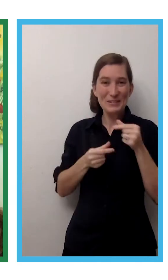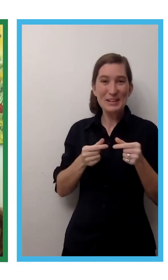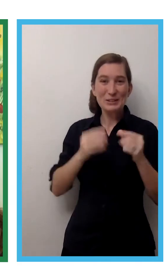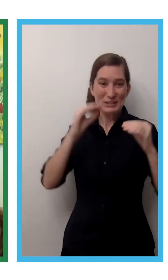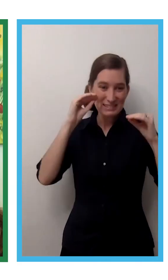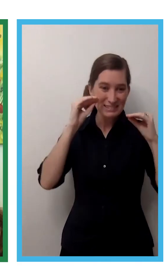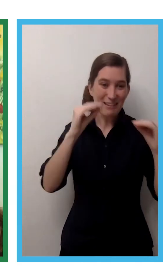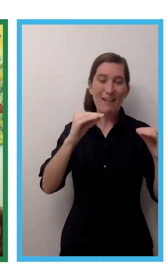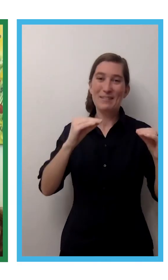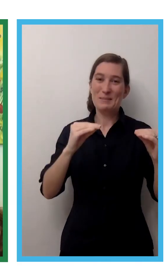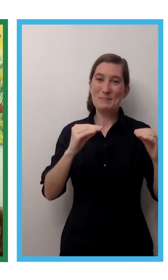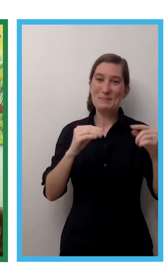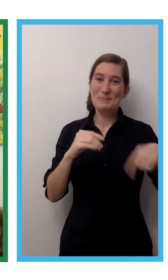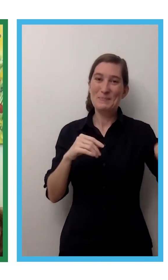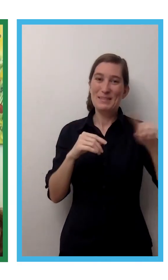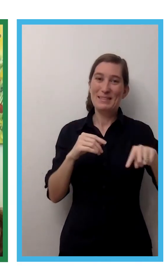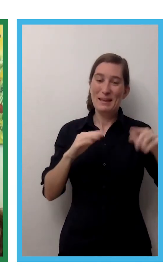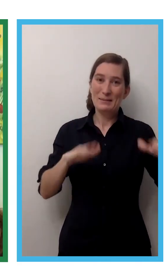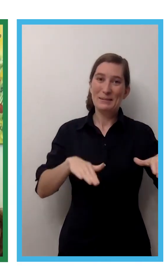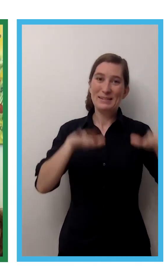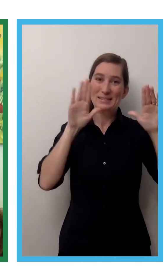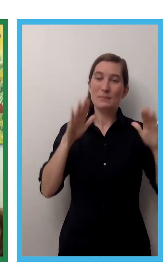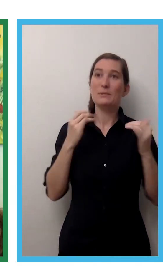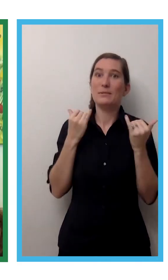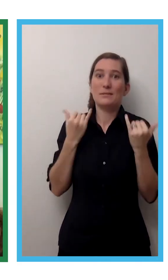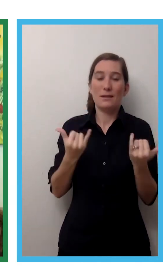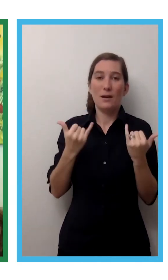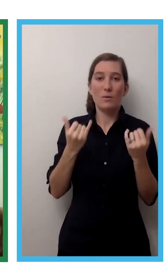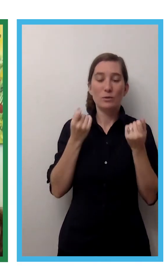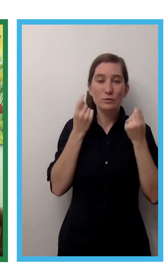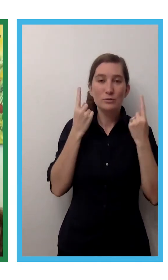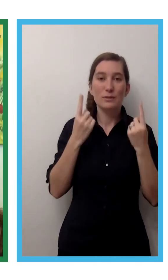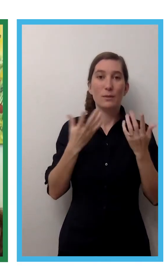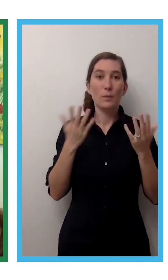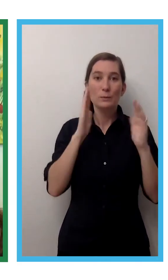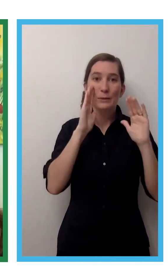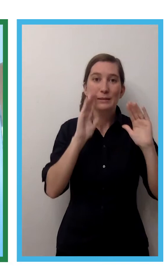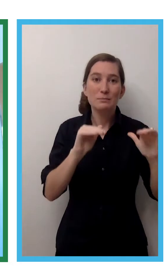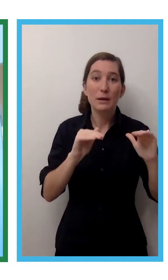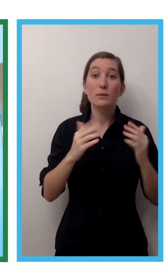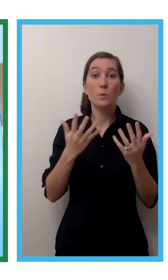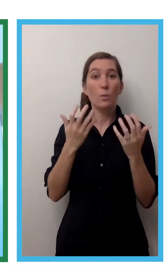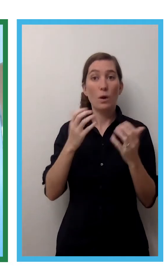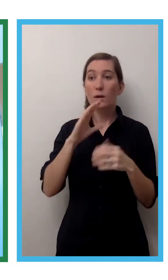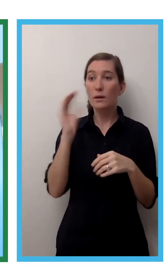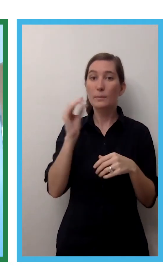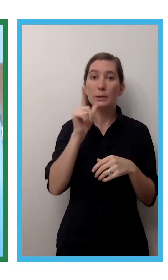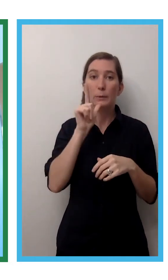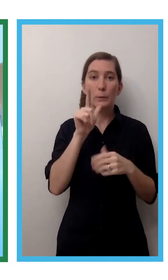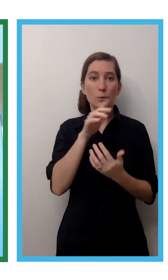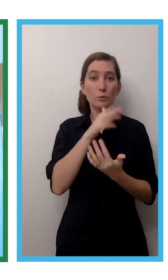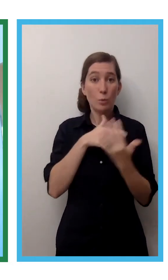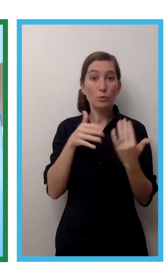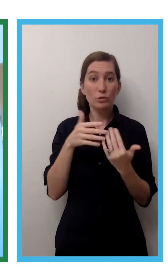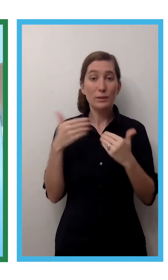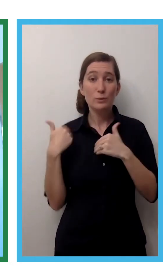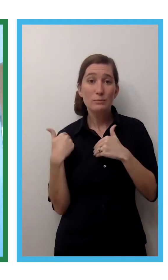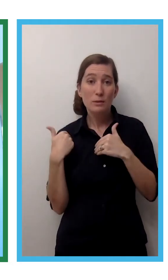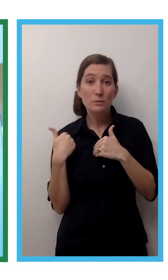responsible organizations in our lives, and those are the ones we're going to support. So I think that's great. I